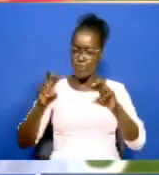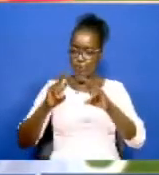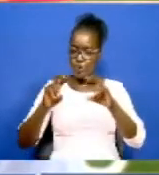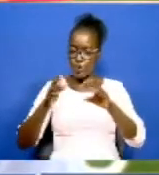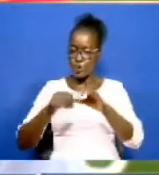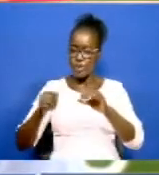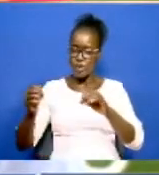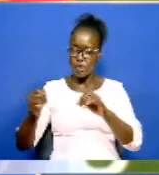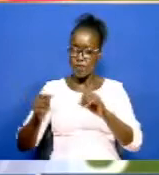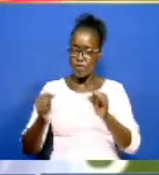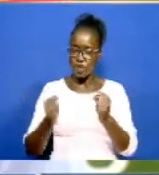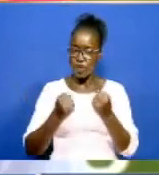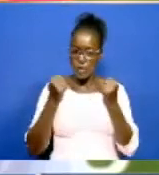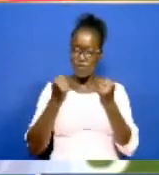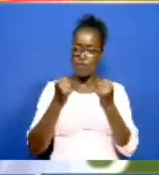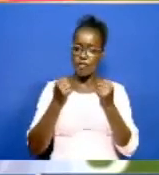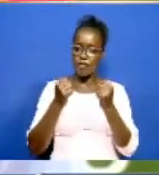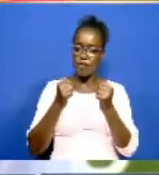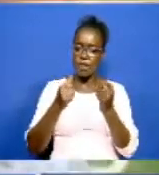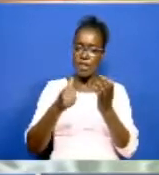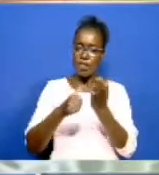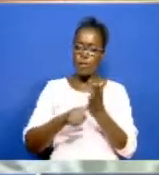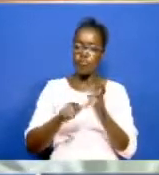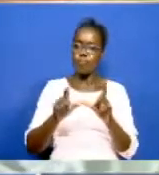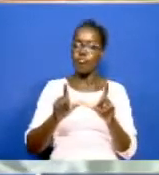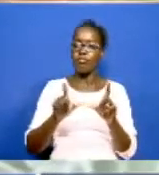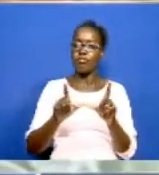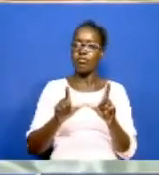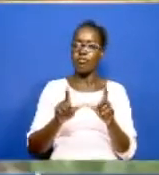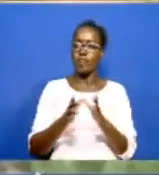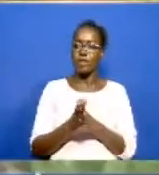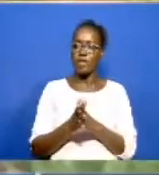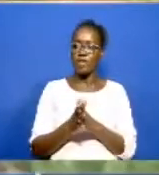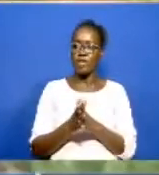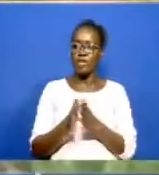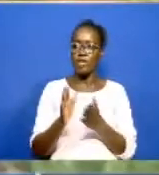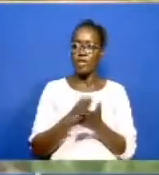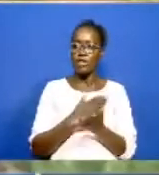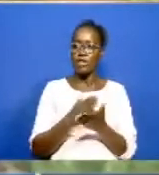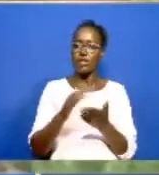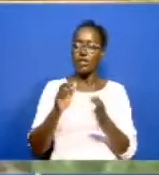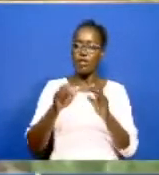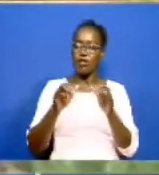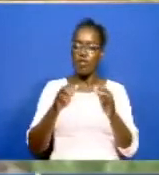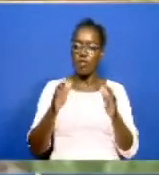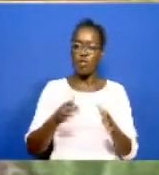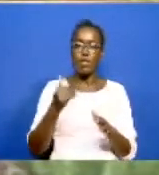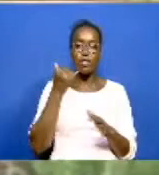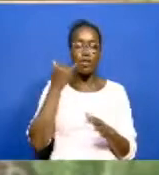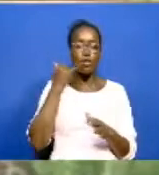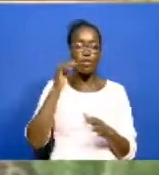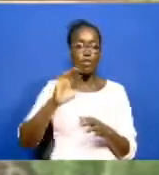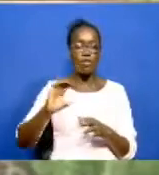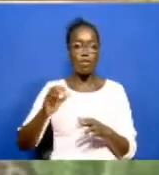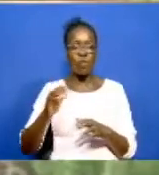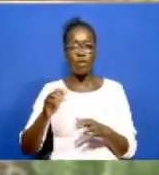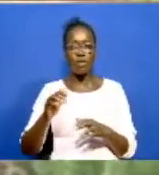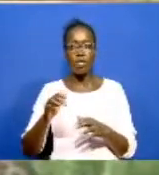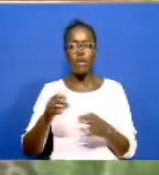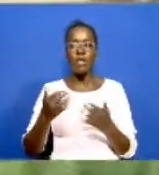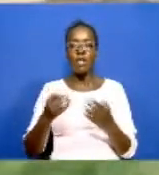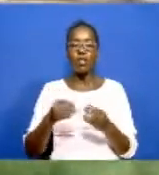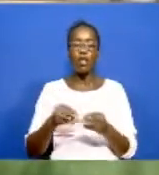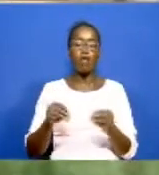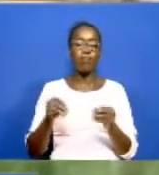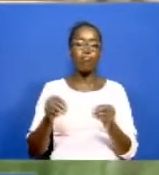secure in terms of the title and secure physically. Finally, a section of farmers in Nakuru County have substituted